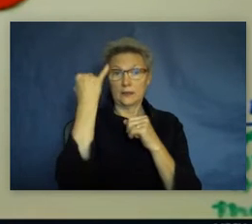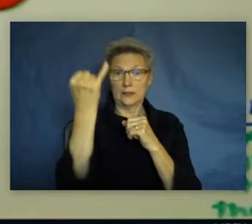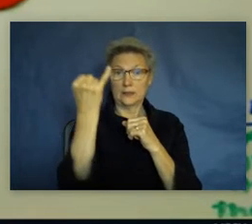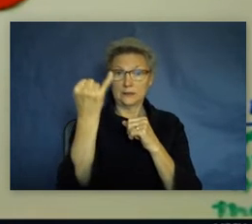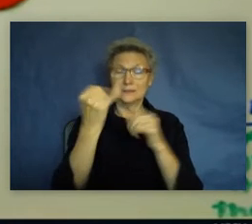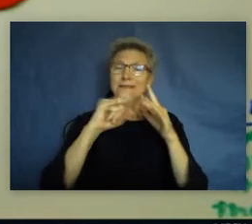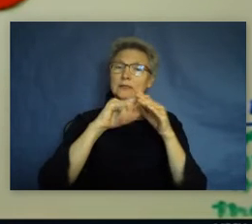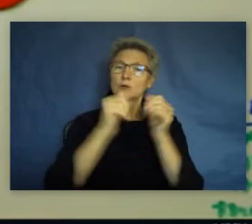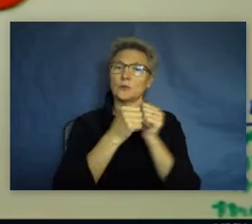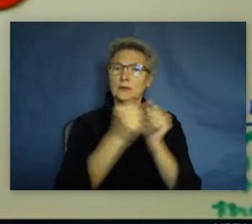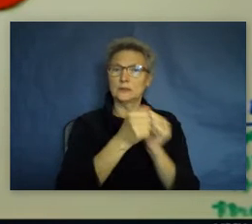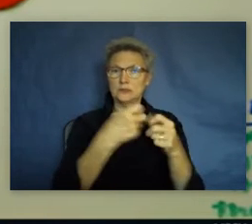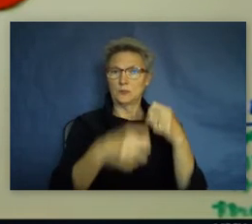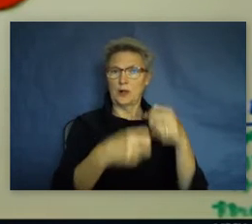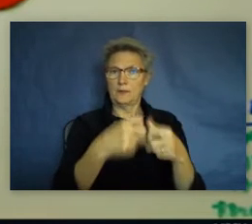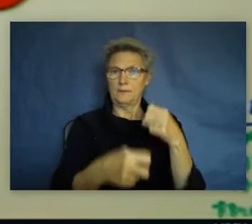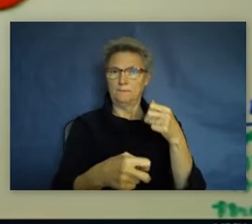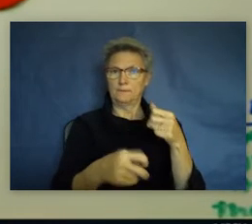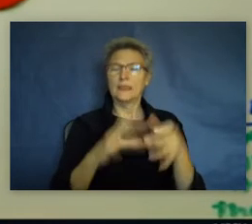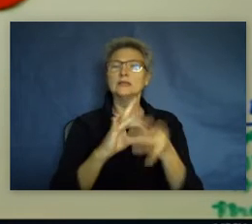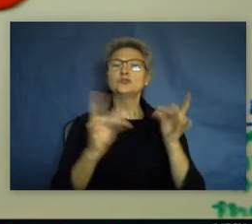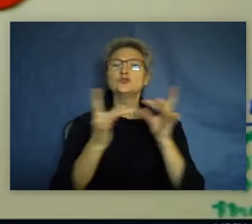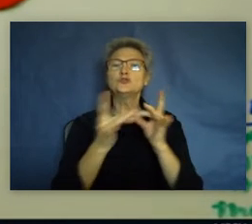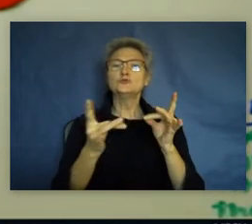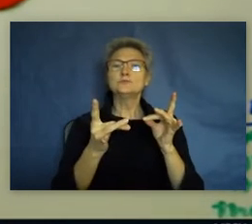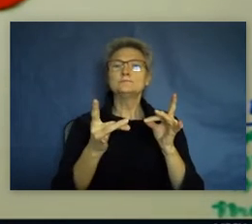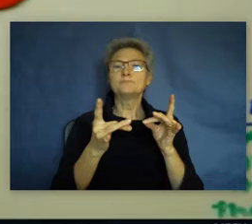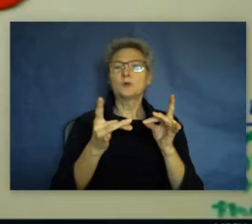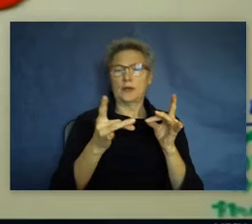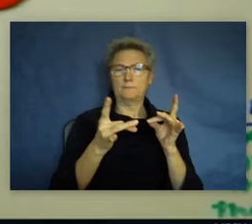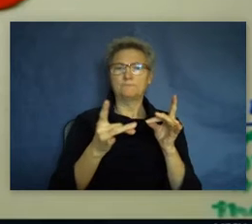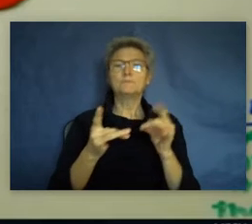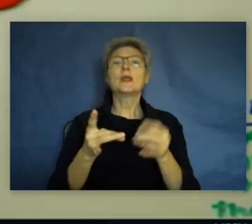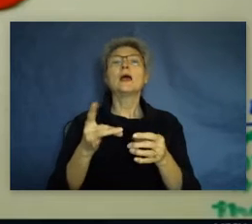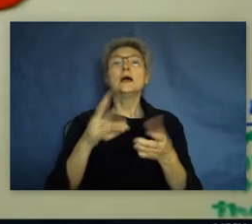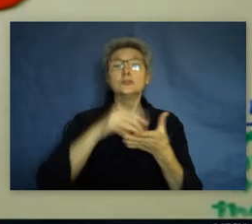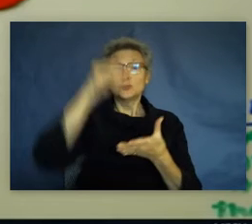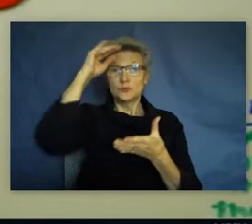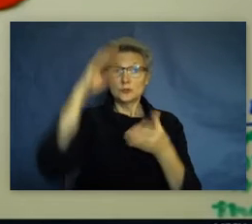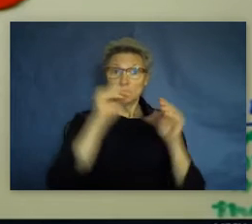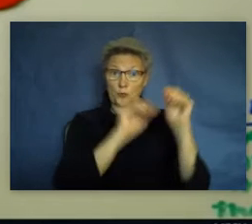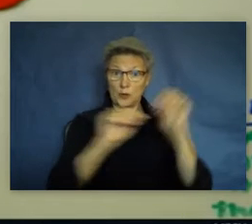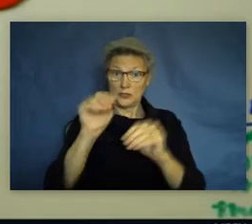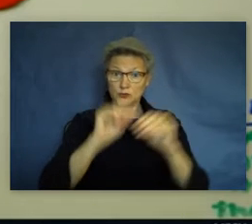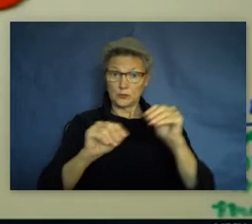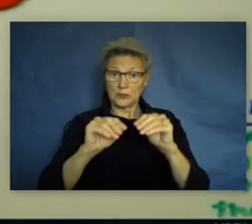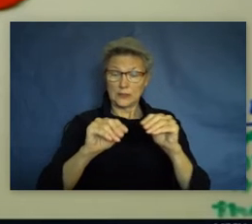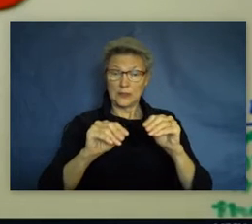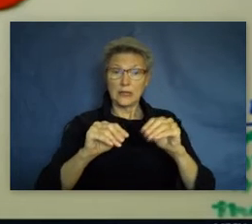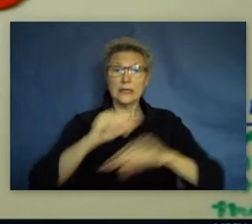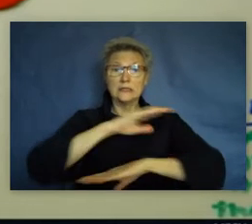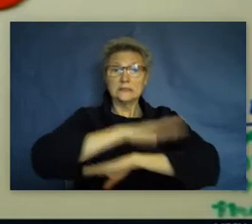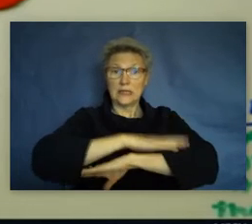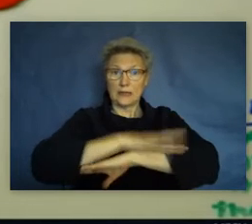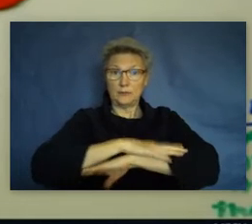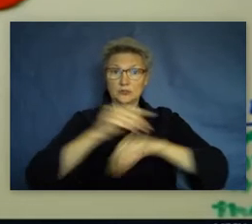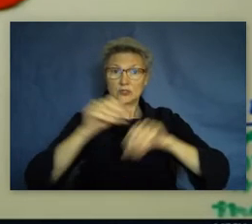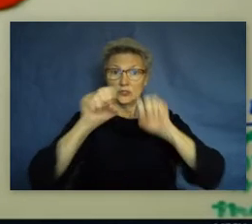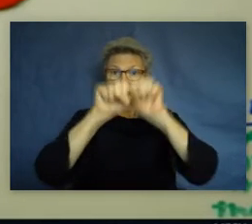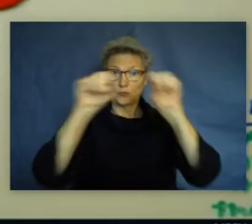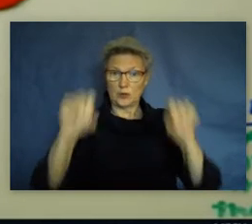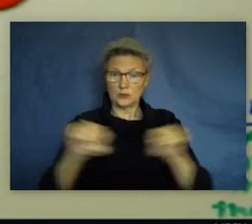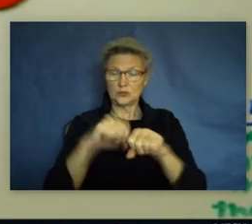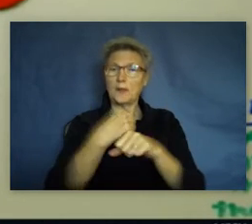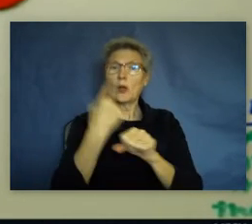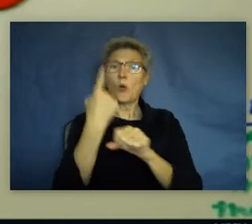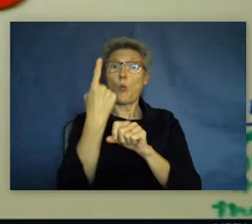this problem. Students are rearranging square tables to make one larger rectangular table. The students want